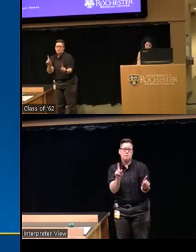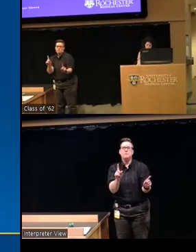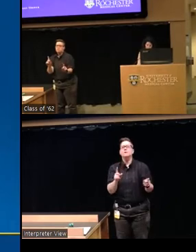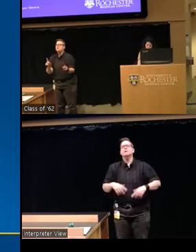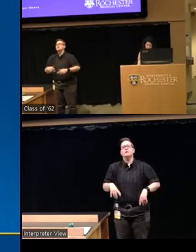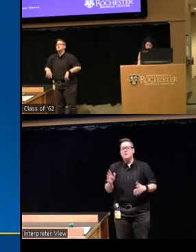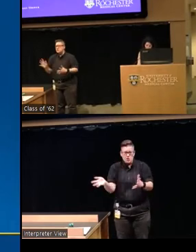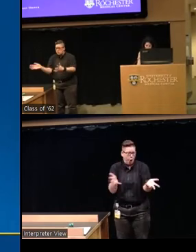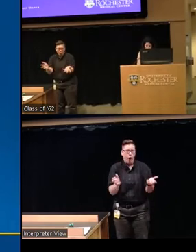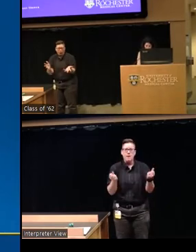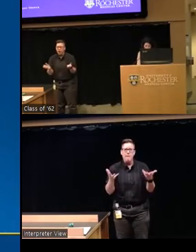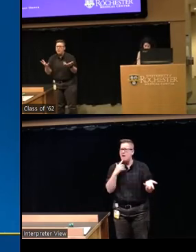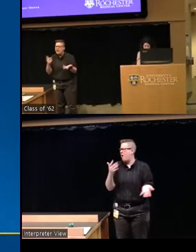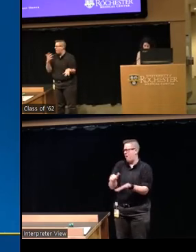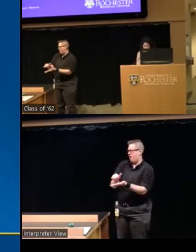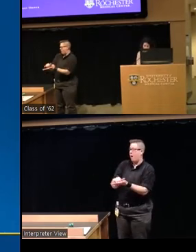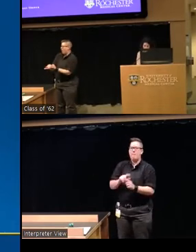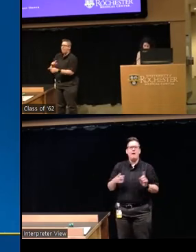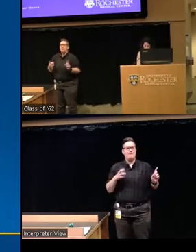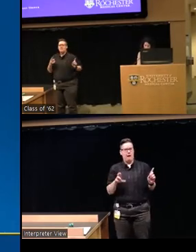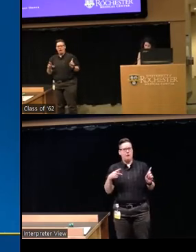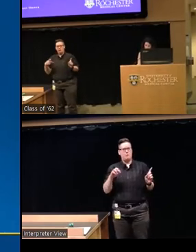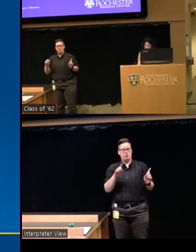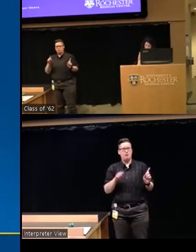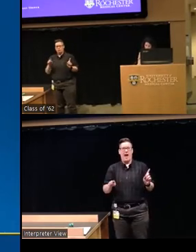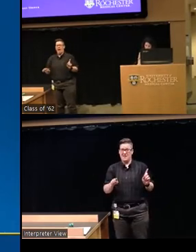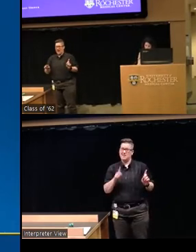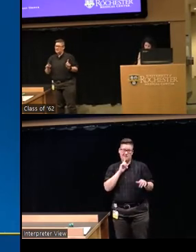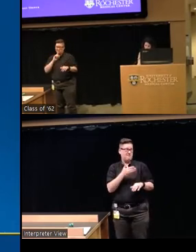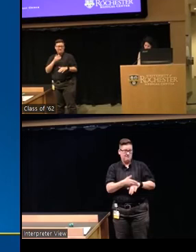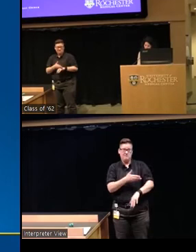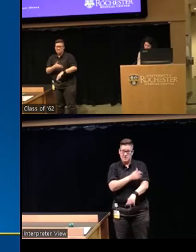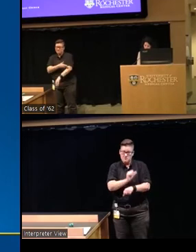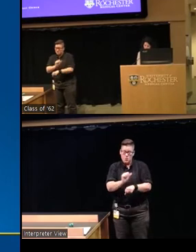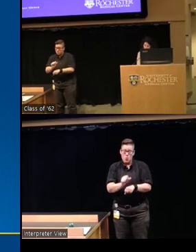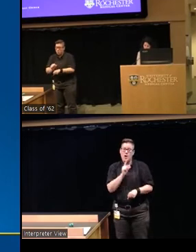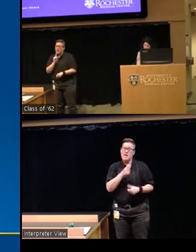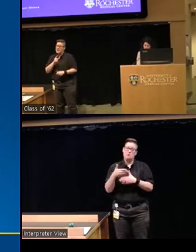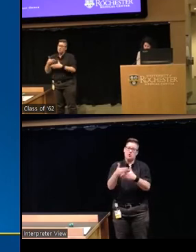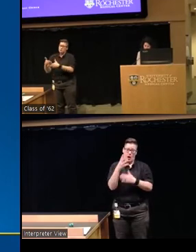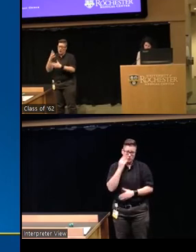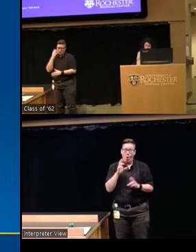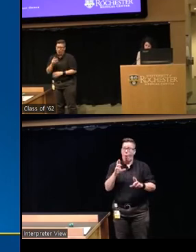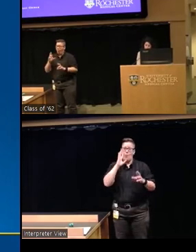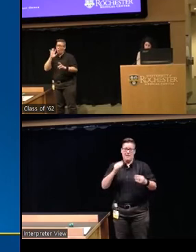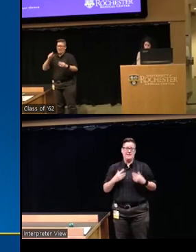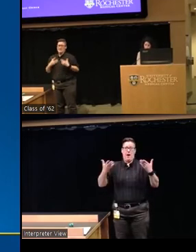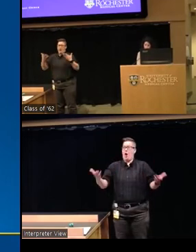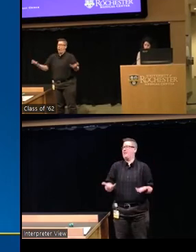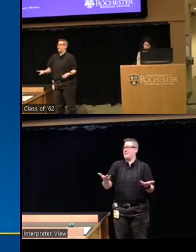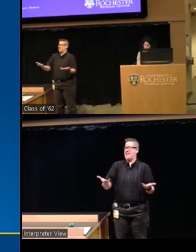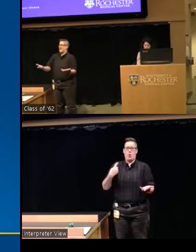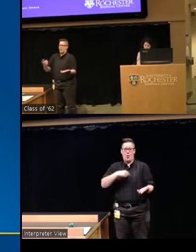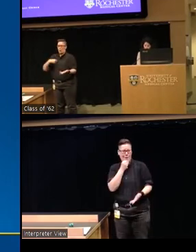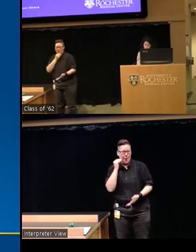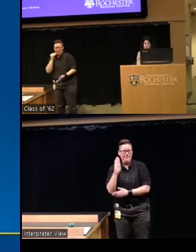I speak with. However, Dr. Perez has climbed this rock and he's here to share his experience and I hope to inspire us here at the home of the biopsychosocial